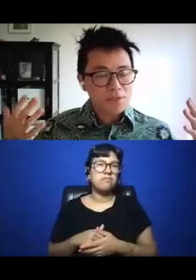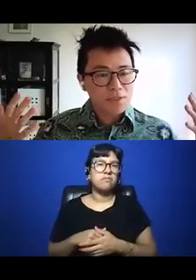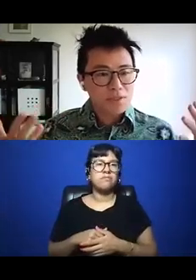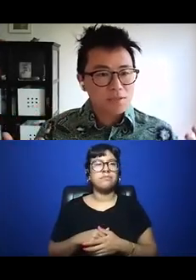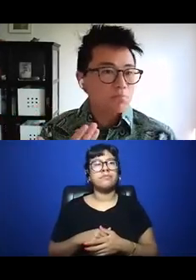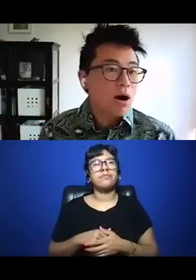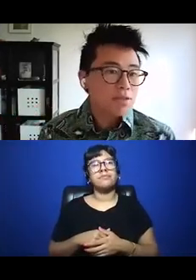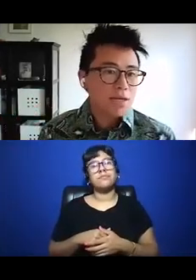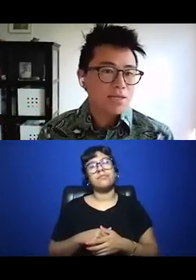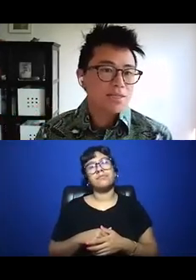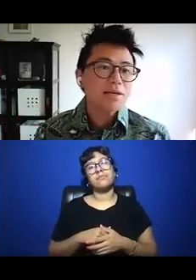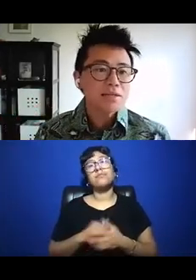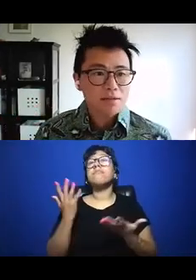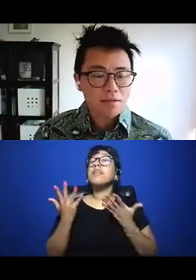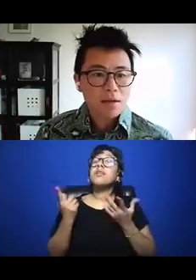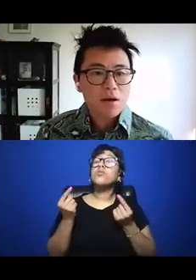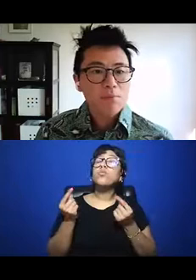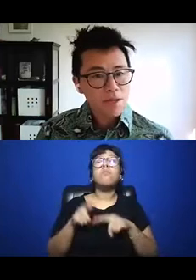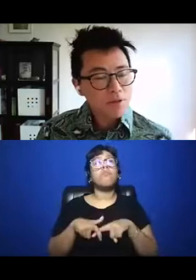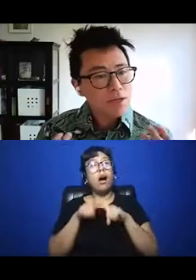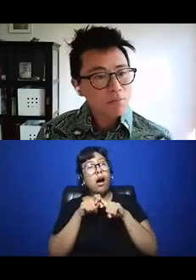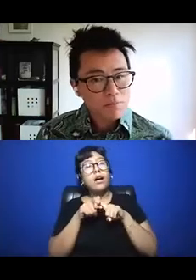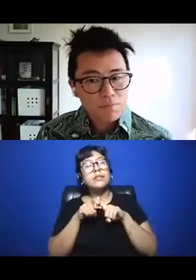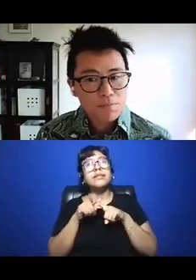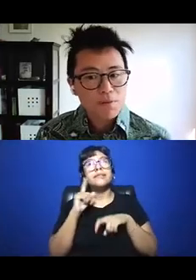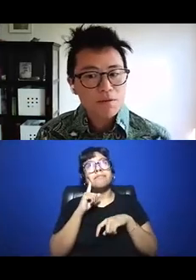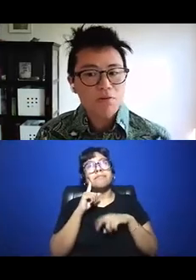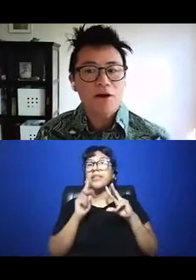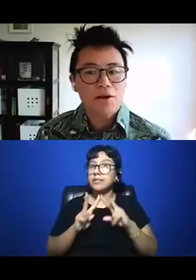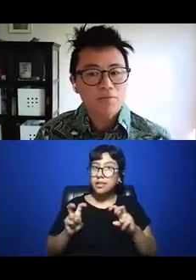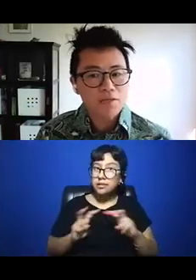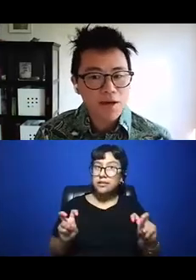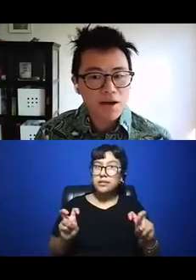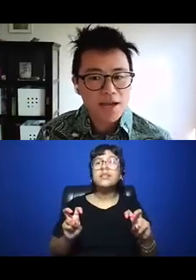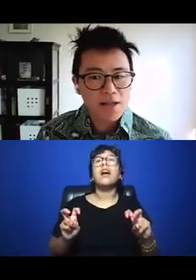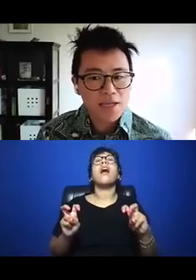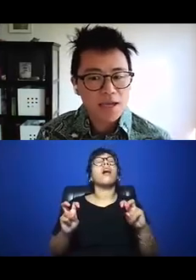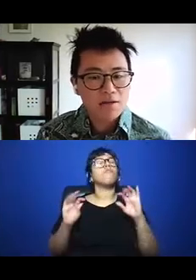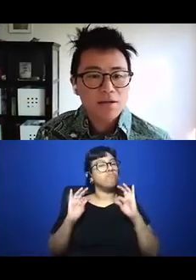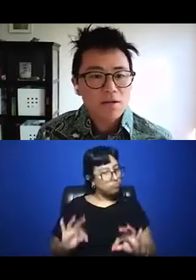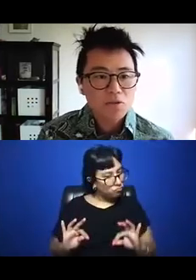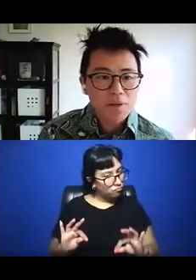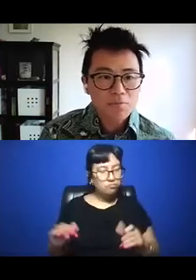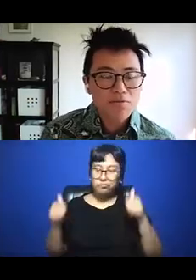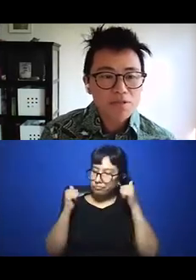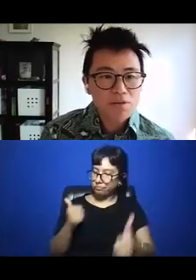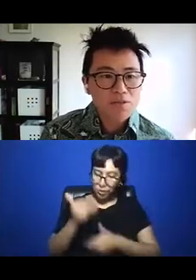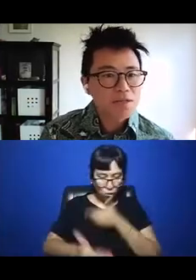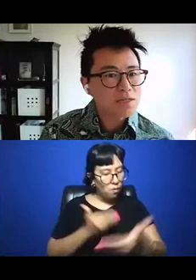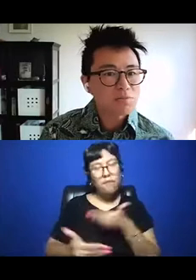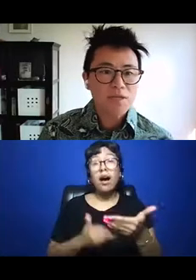to pause and assess it, but then we can move on, and we don't have to allocate too many